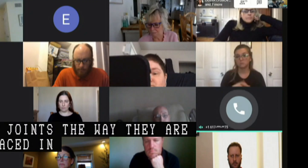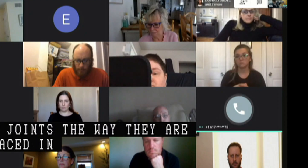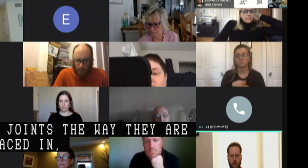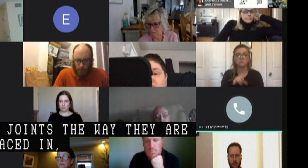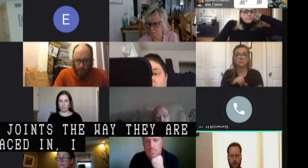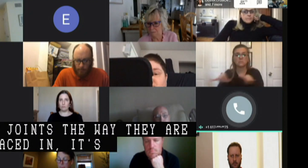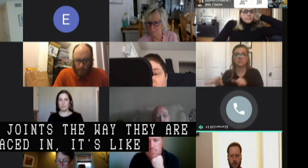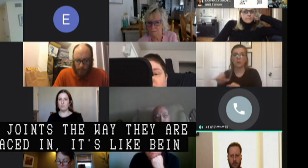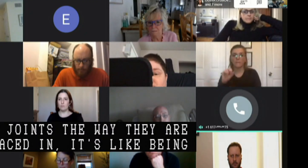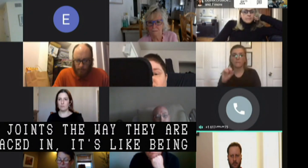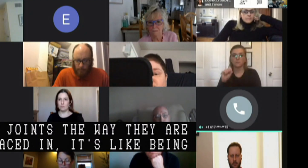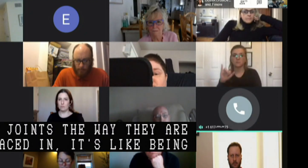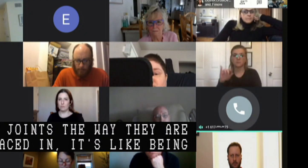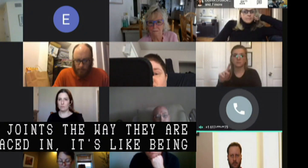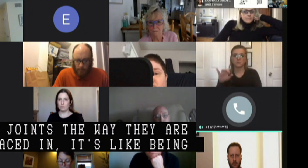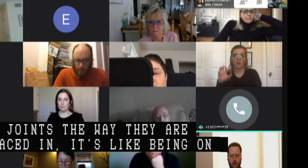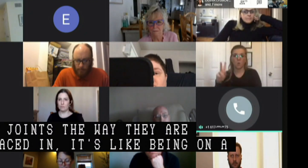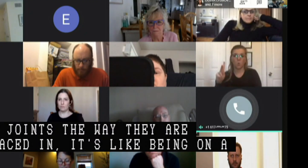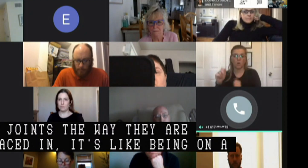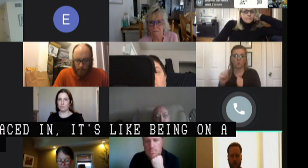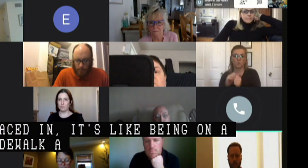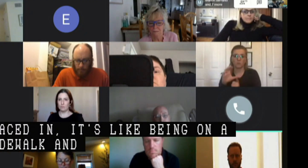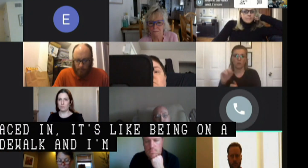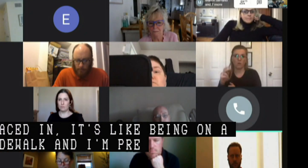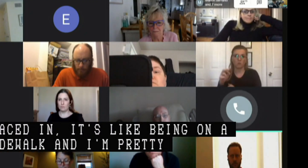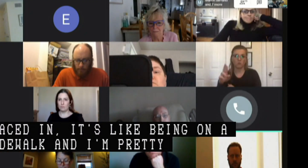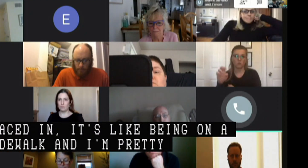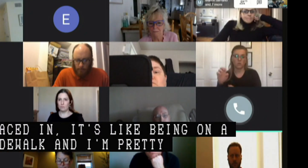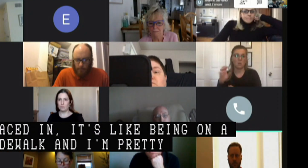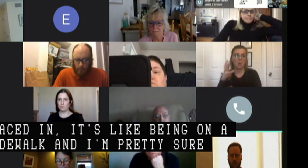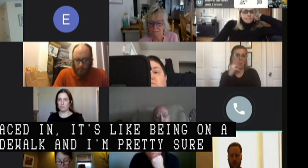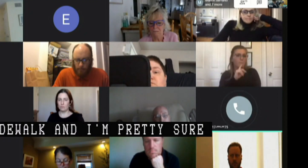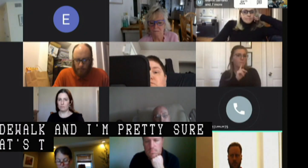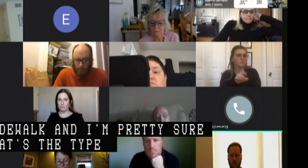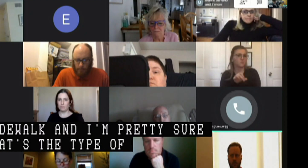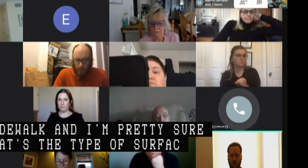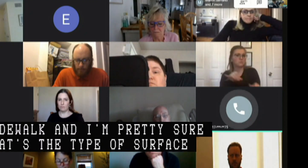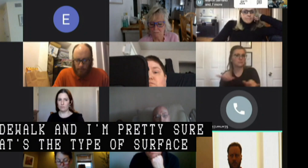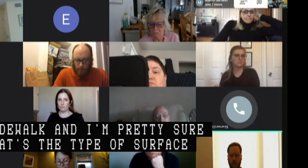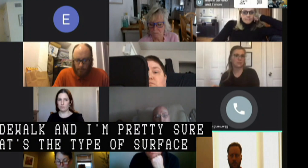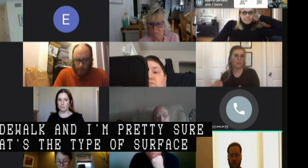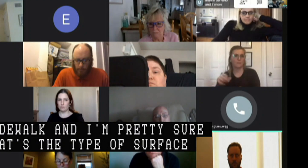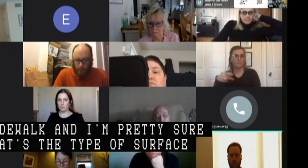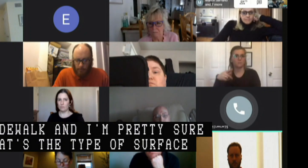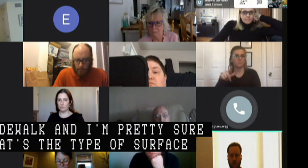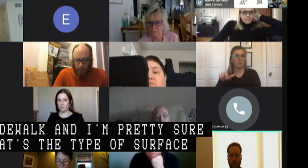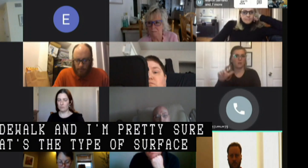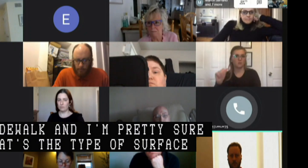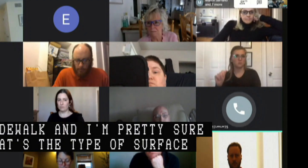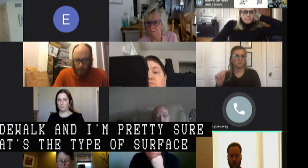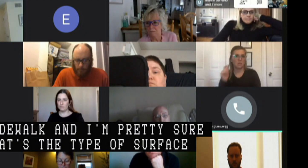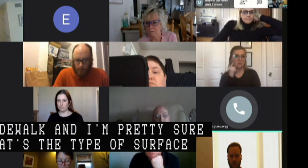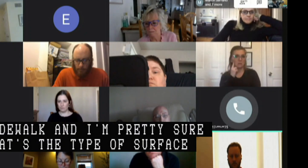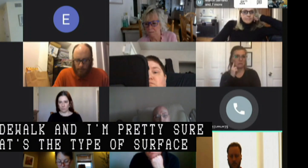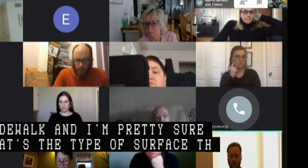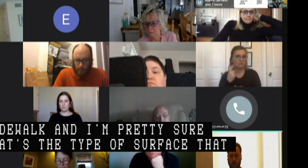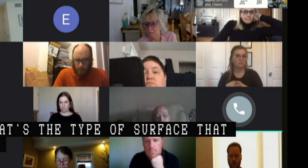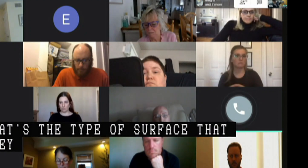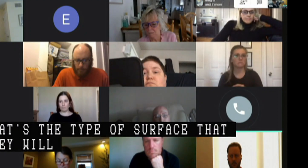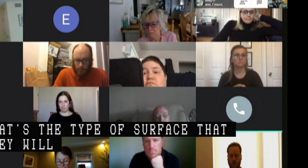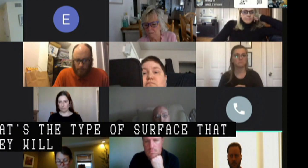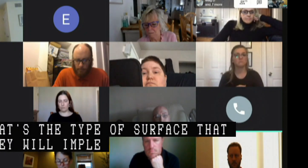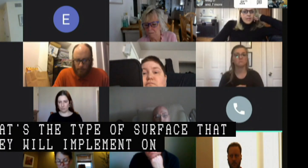sidewalk. And I'm pretty sure that's the type of surface that Chalmette will be implementing on the new City Hall